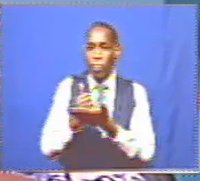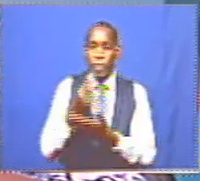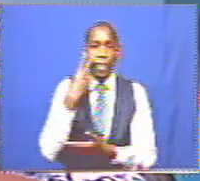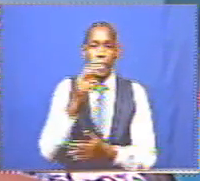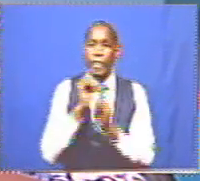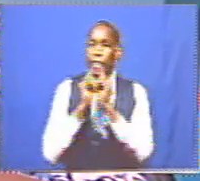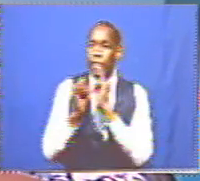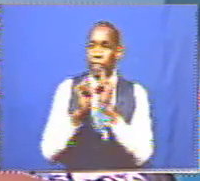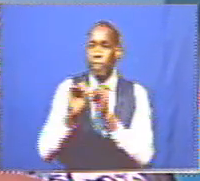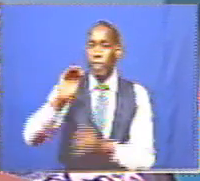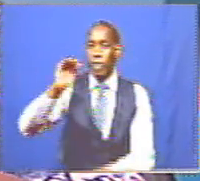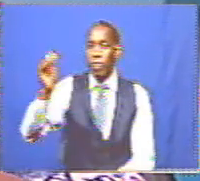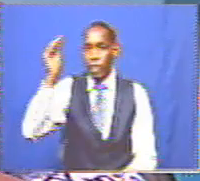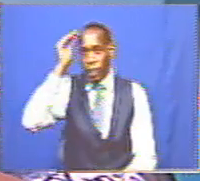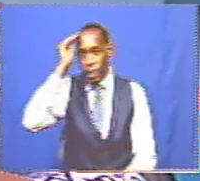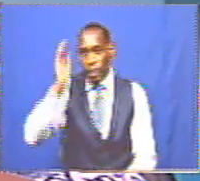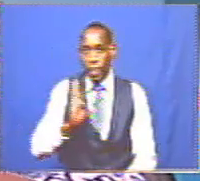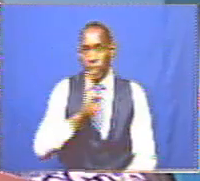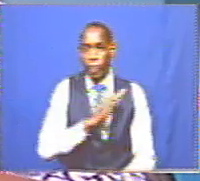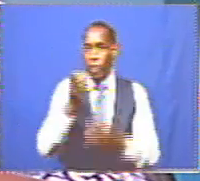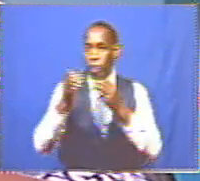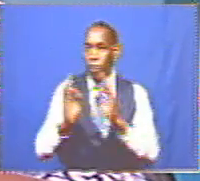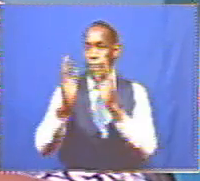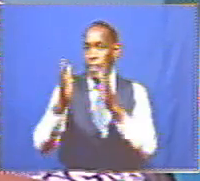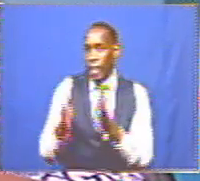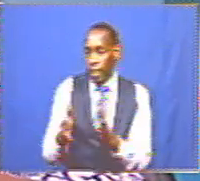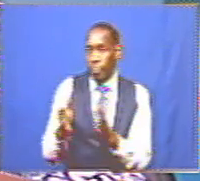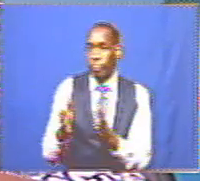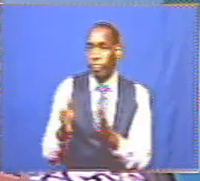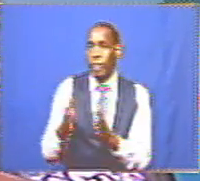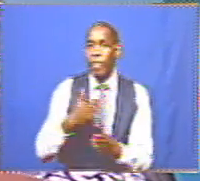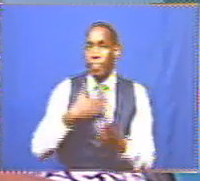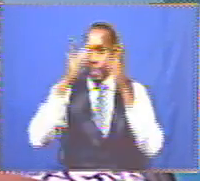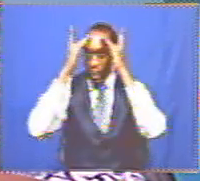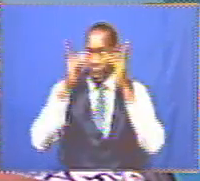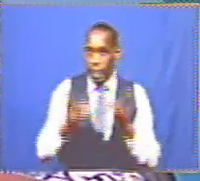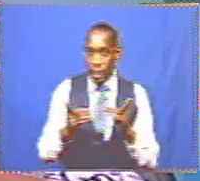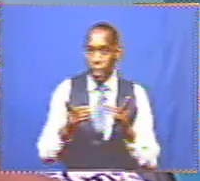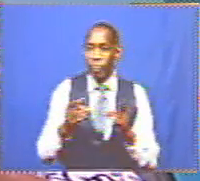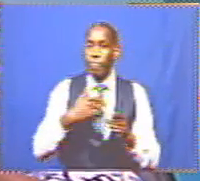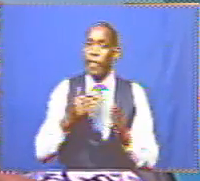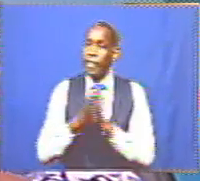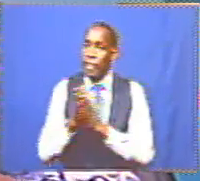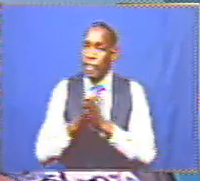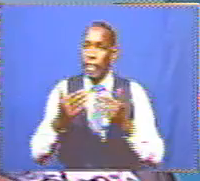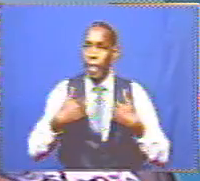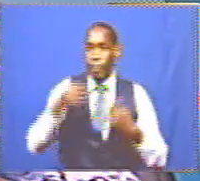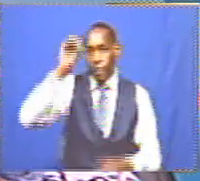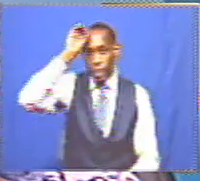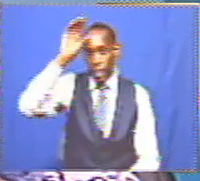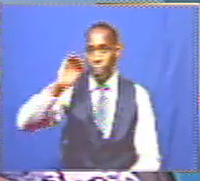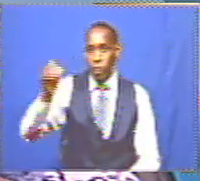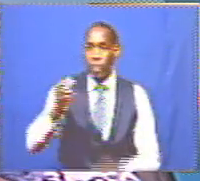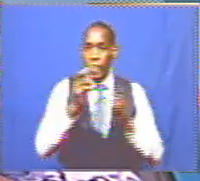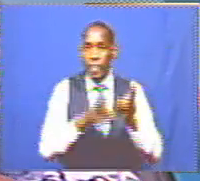interviewing the County Education Board officer. And I decided that I was passionate. Kiambu County, there are no